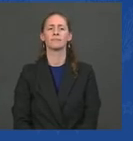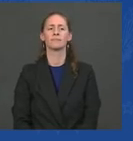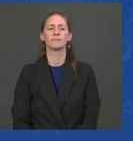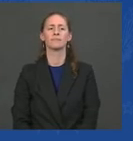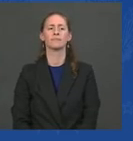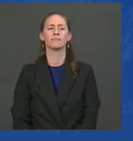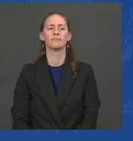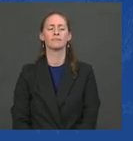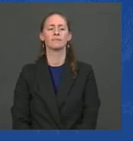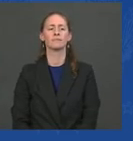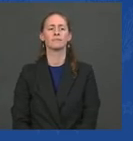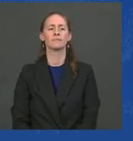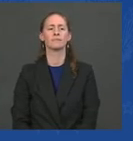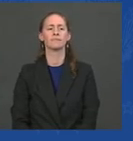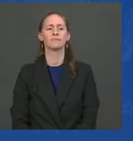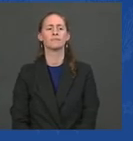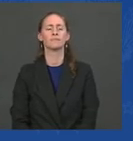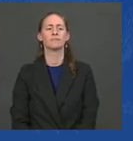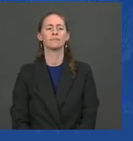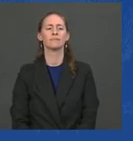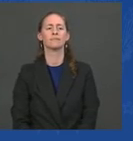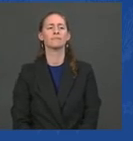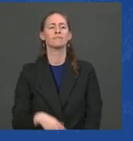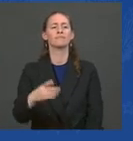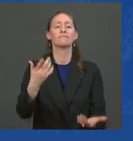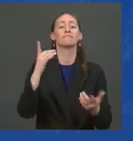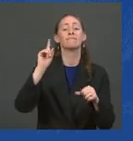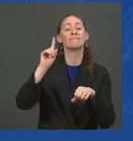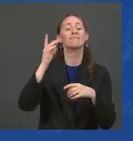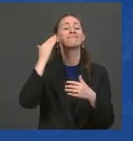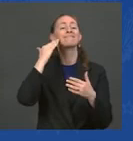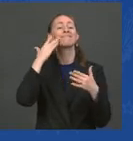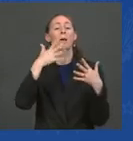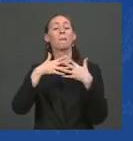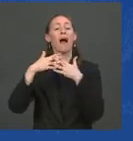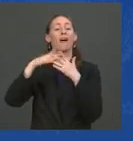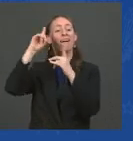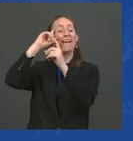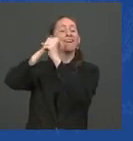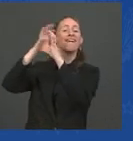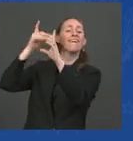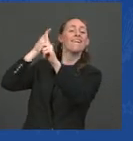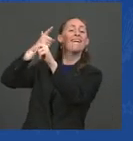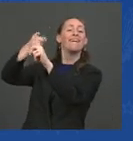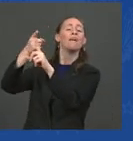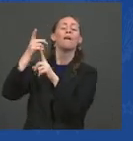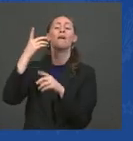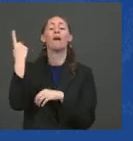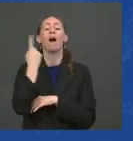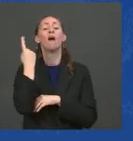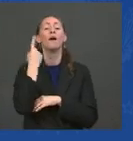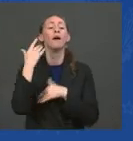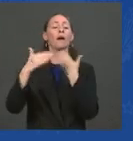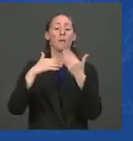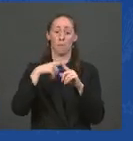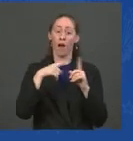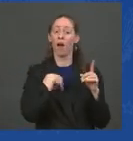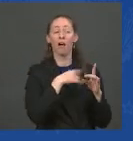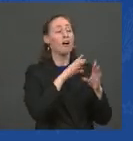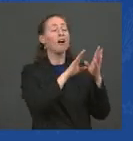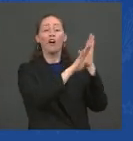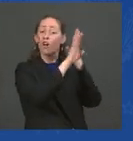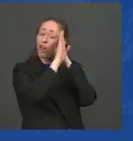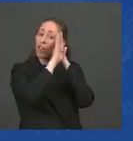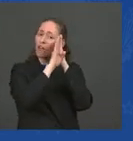that animating American ideal, but we've never turned our backs on it. In all the years since our founding, that idea has been our